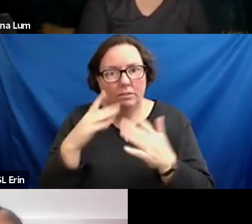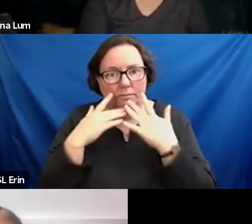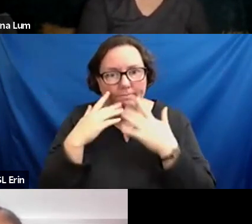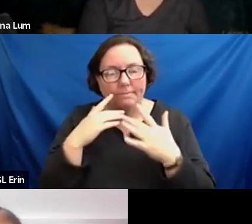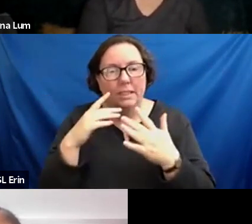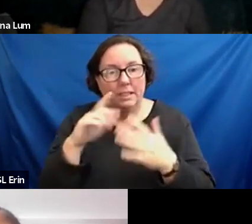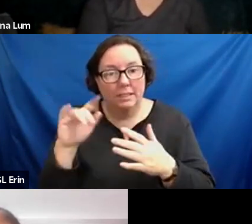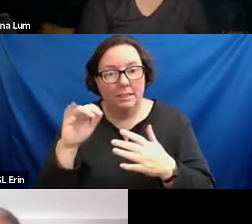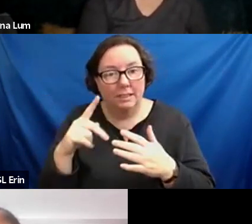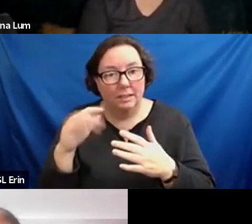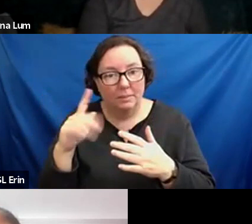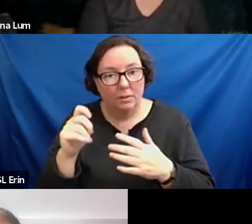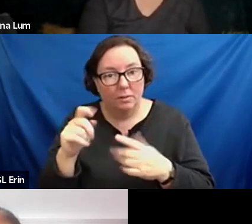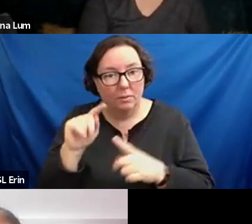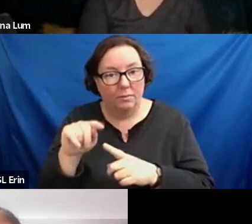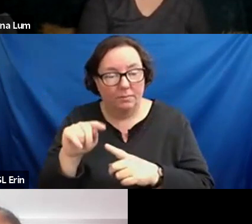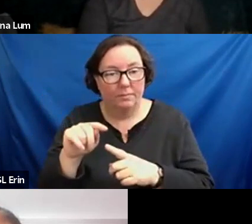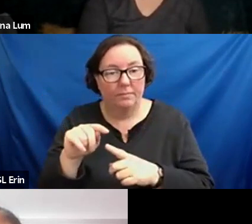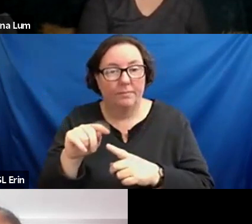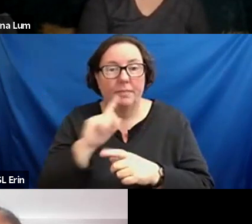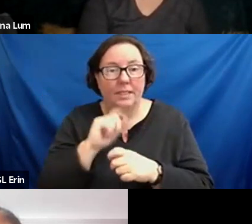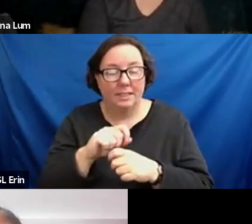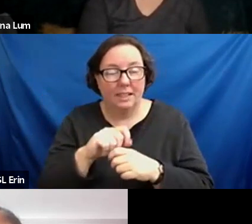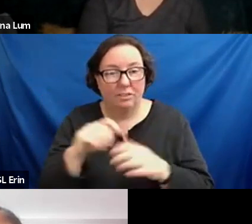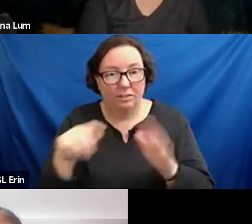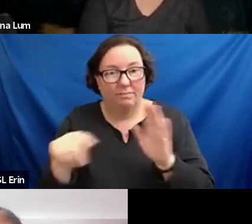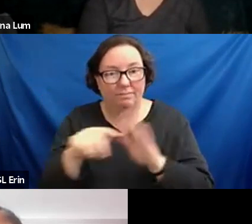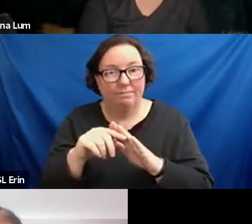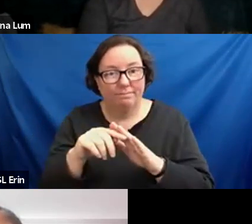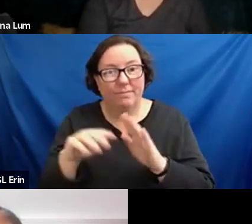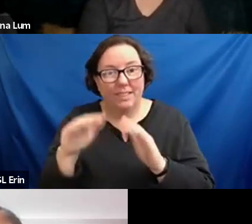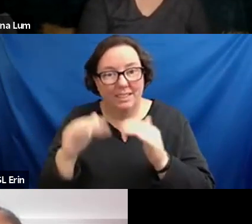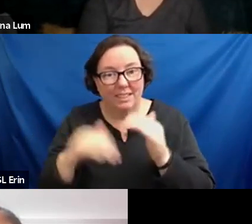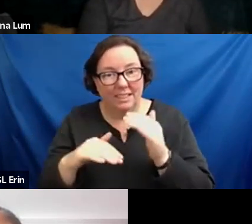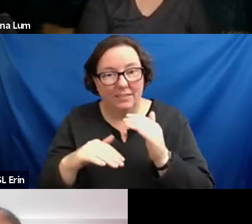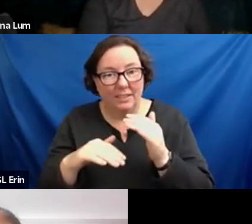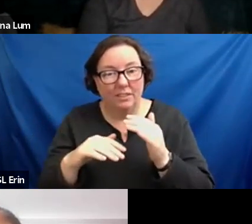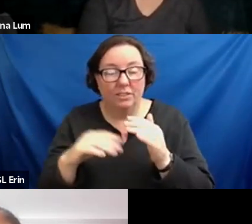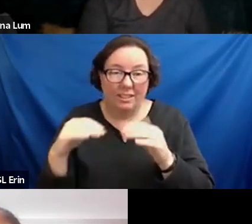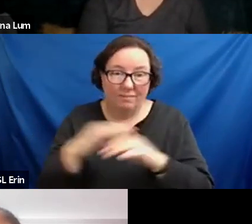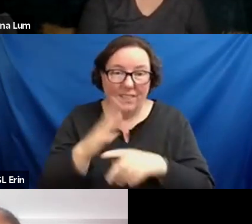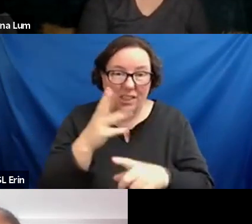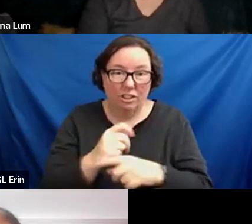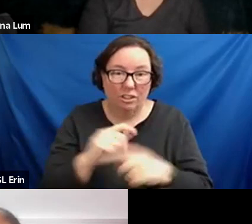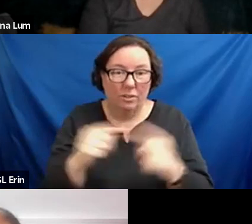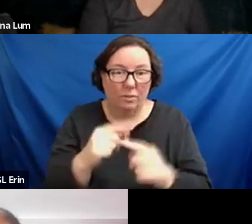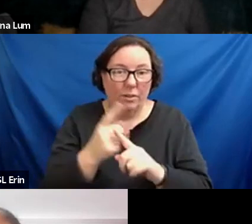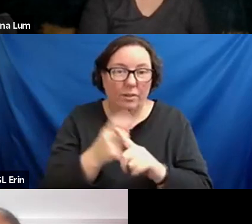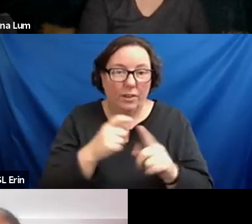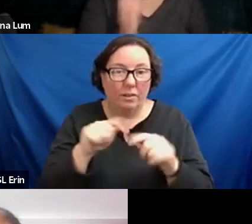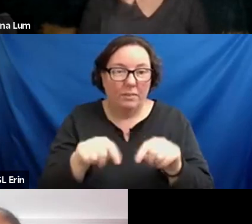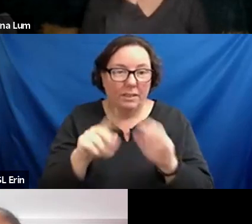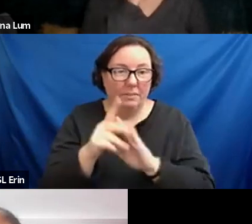And 02122 is actually disadvantaged by the policy. And when I looked